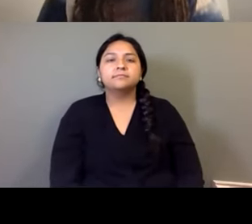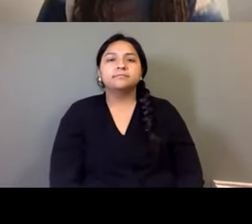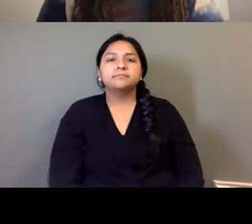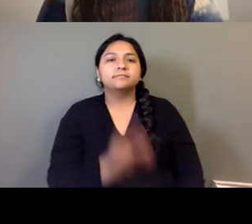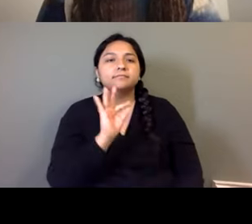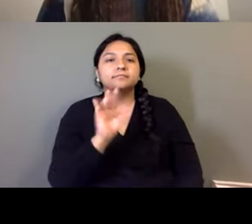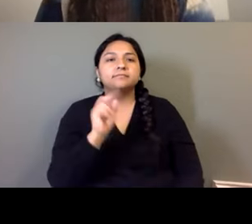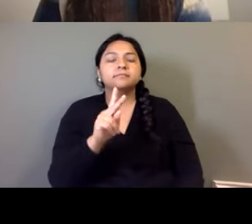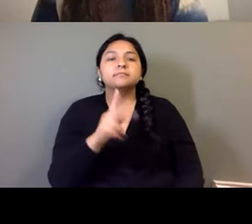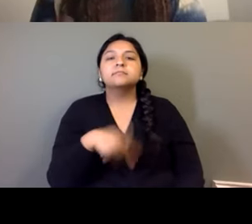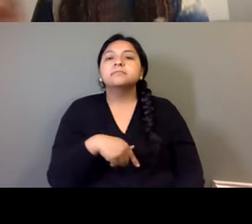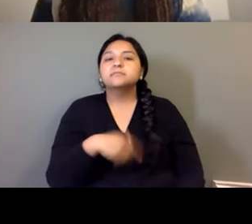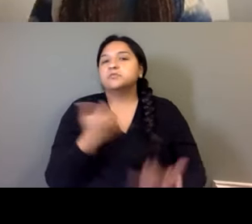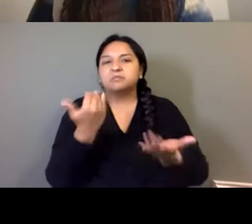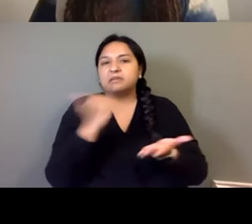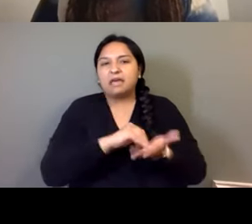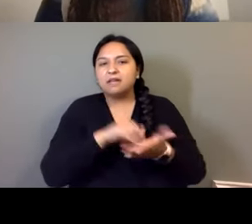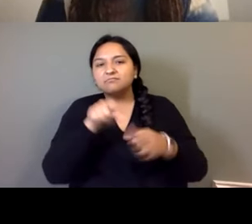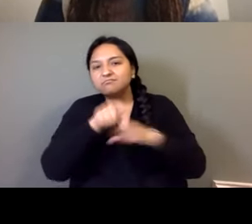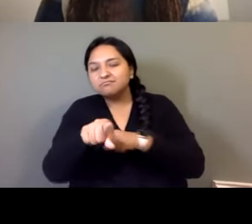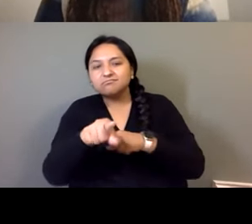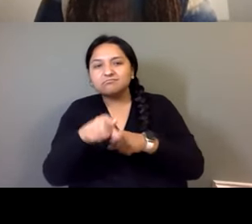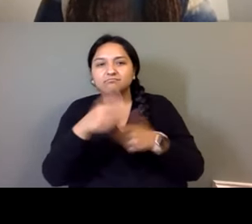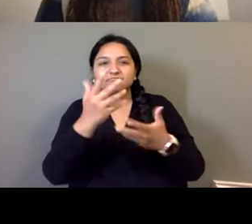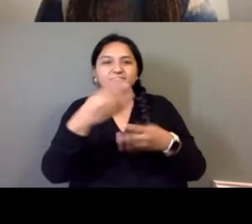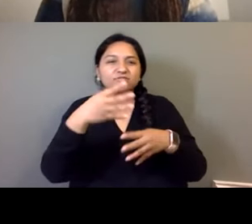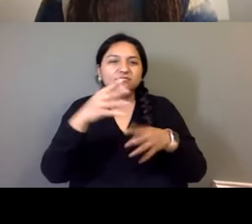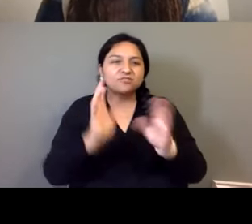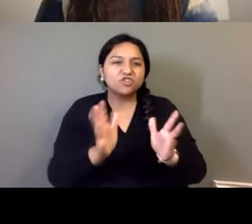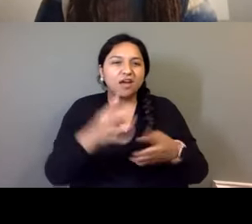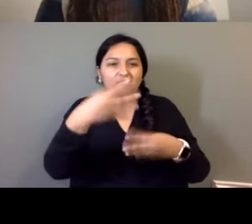then again, just say whatever words come to mind when you look at this picture.